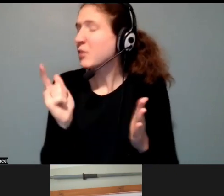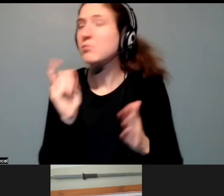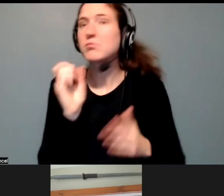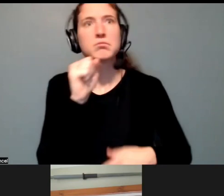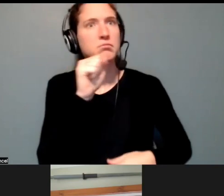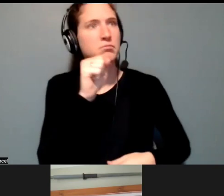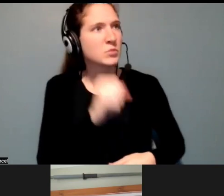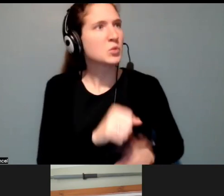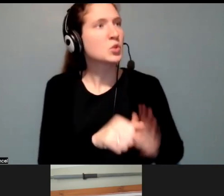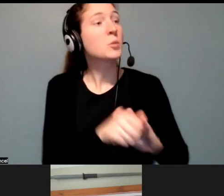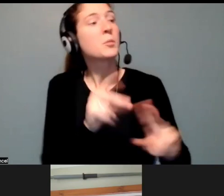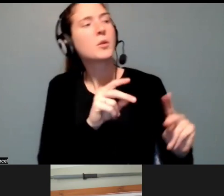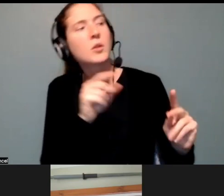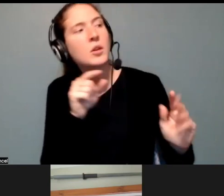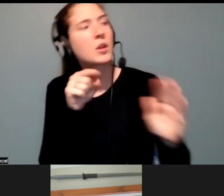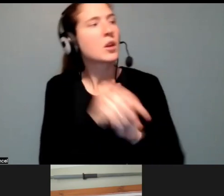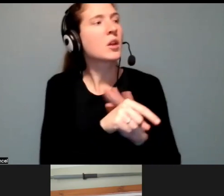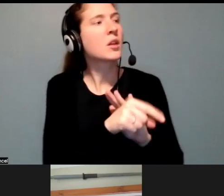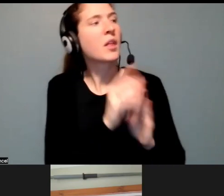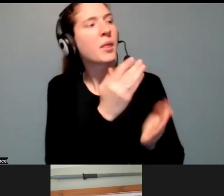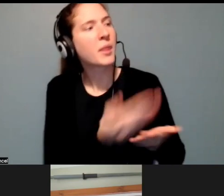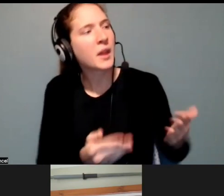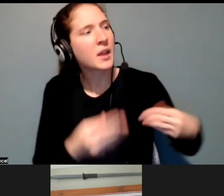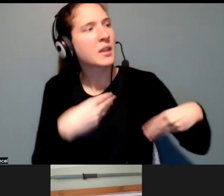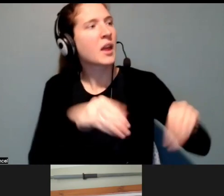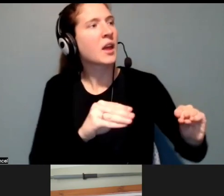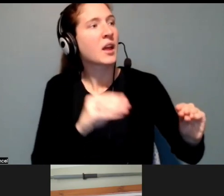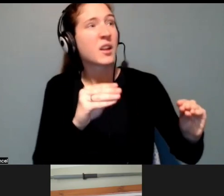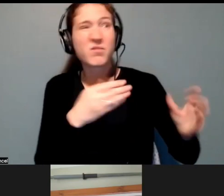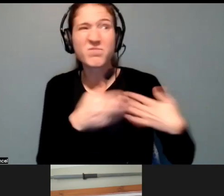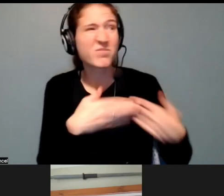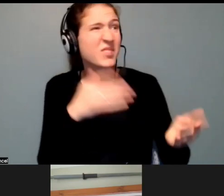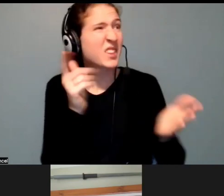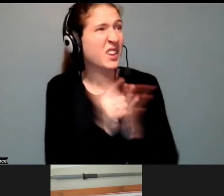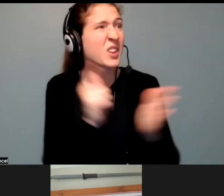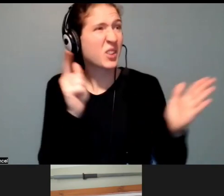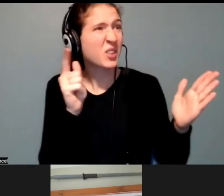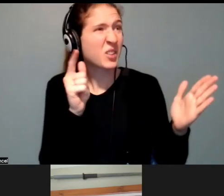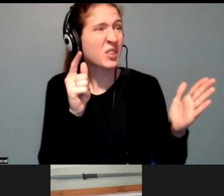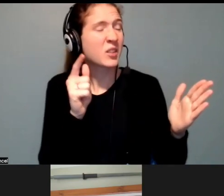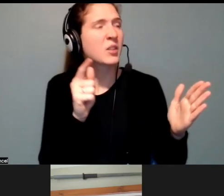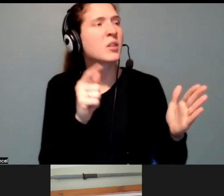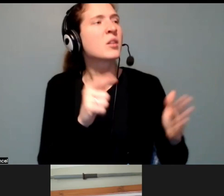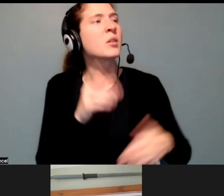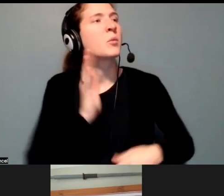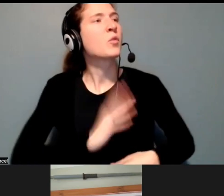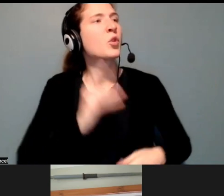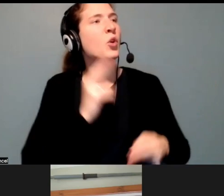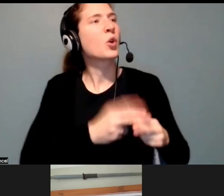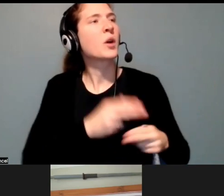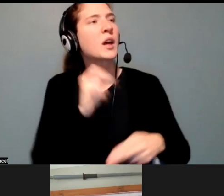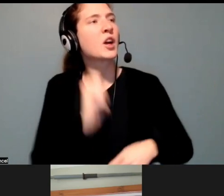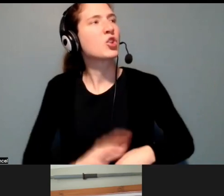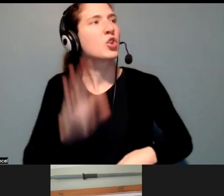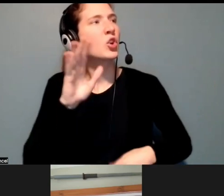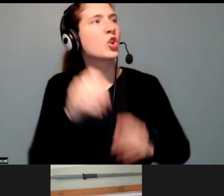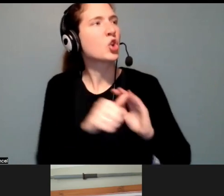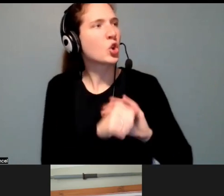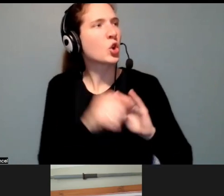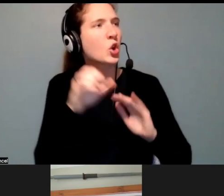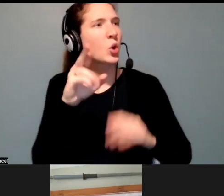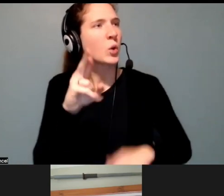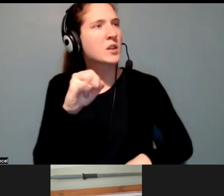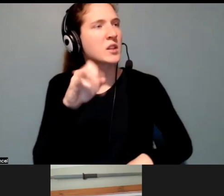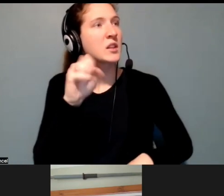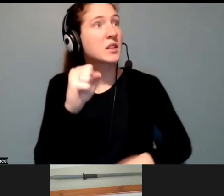in turtles, and it started what was called the Asian turtle crisis, and now it's here in North America, and